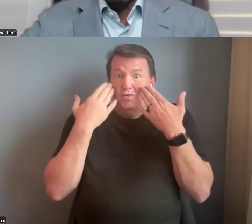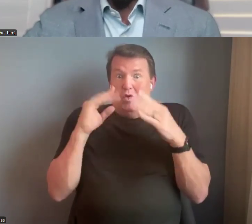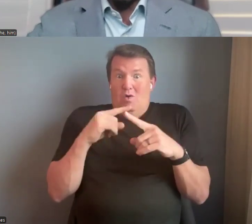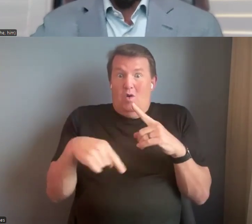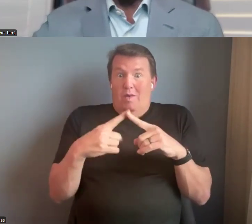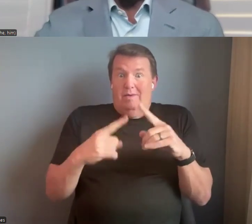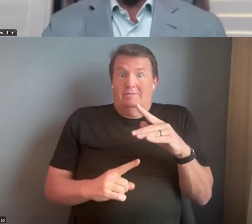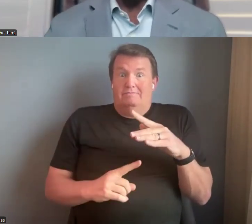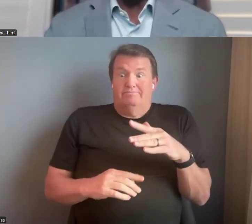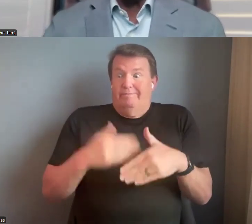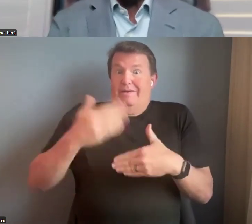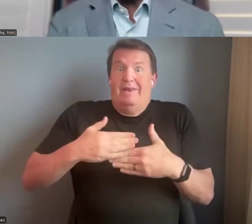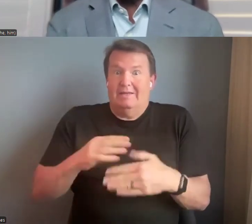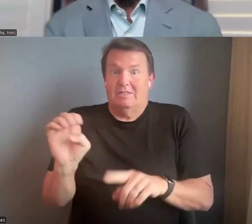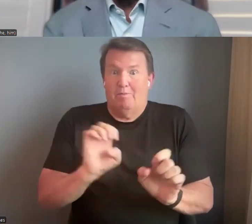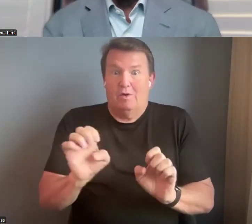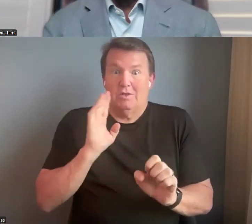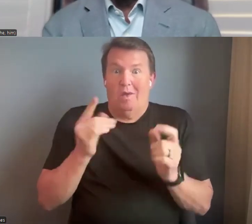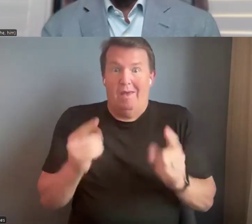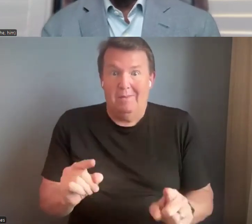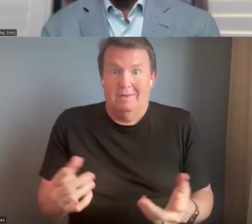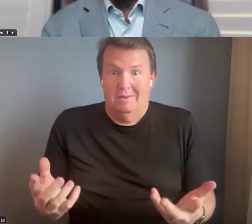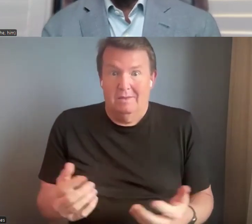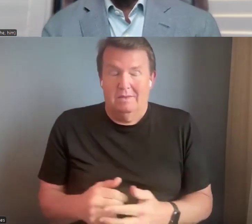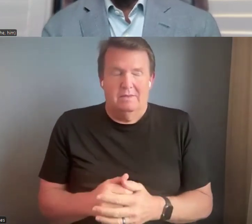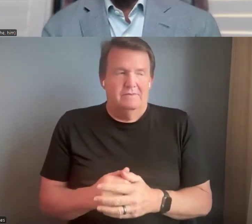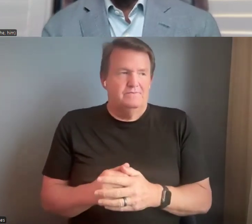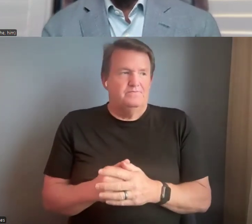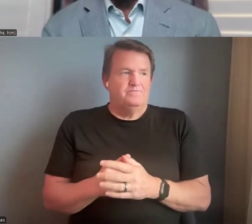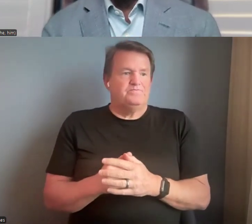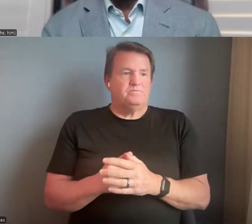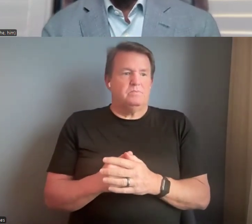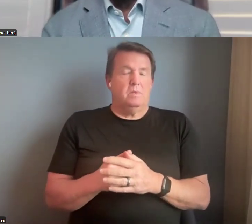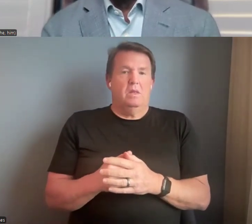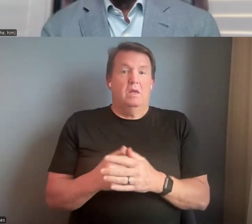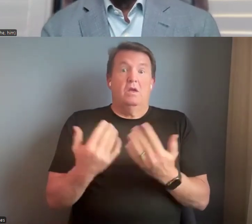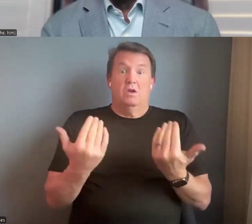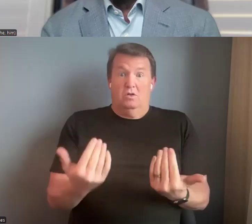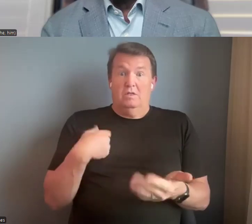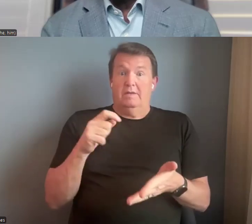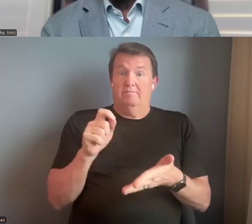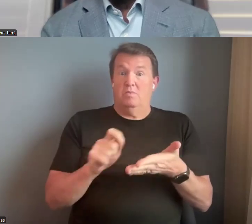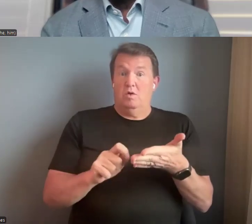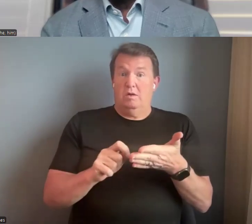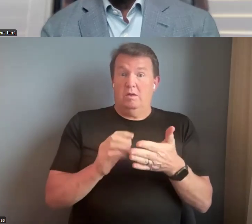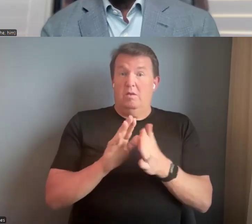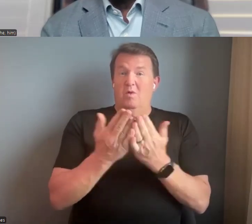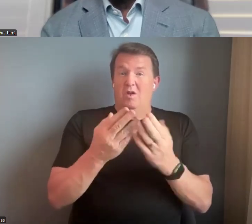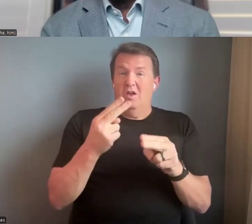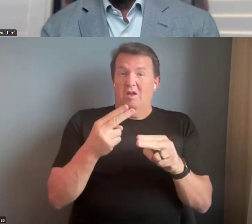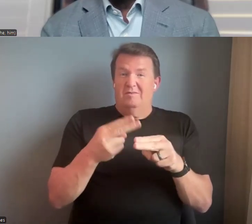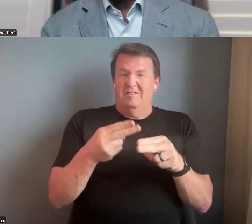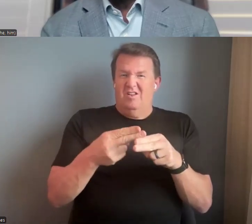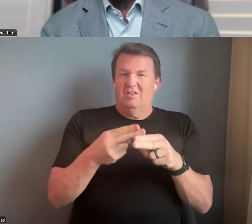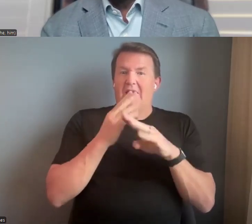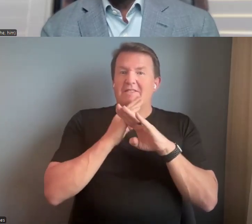time. I'm currently working on a book called Silent Voices, which